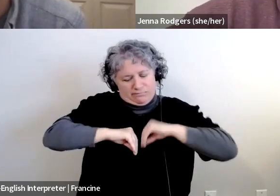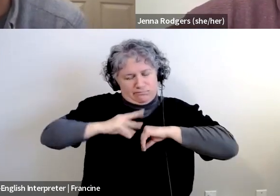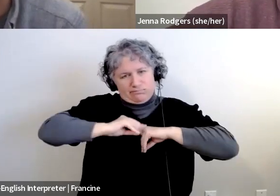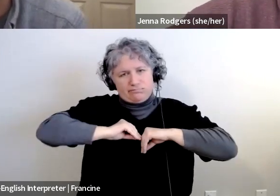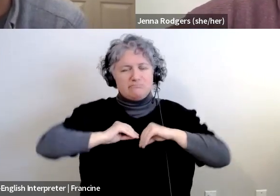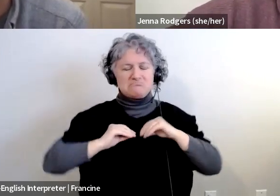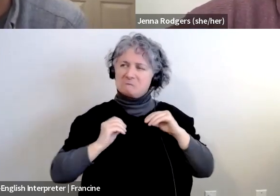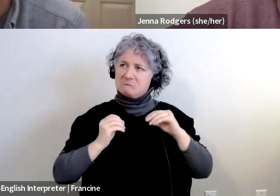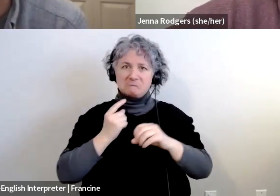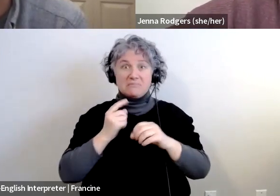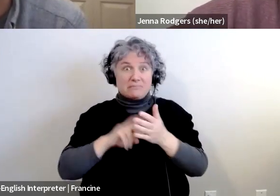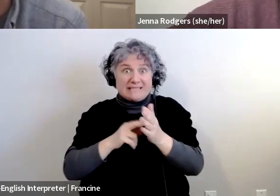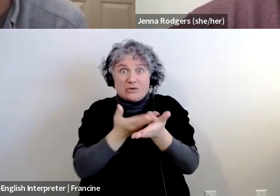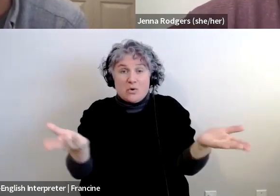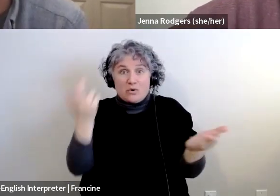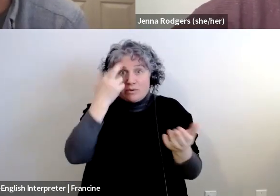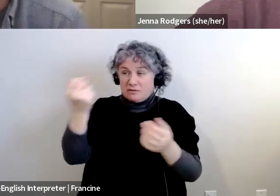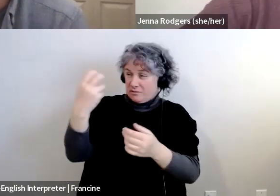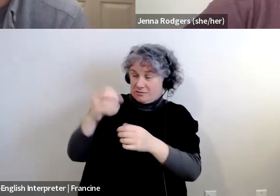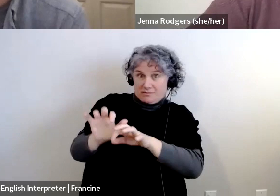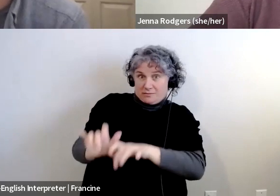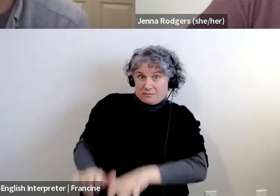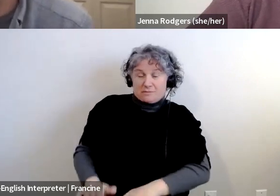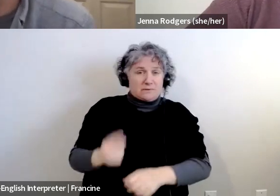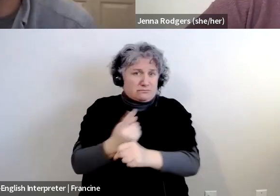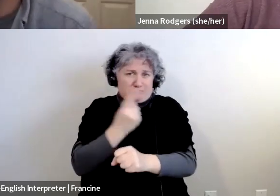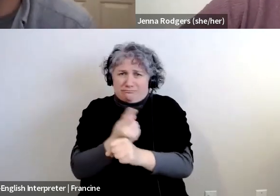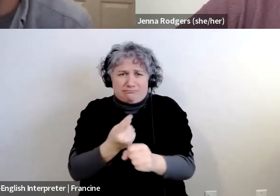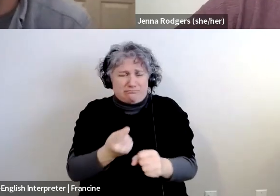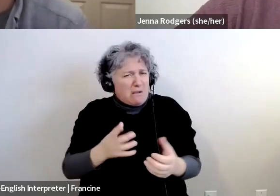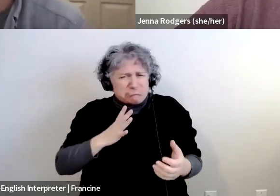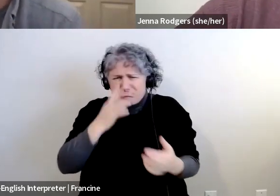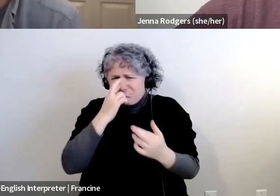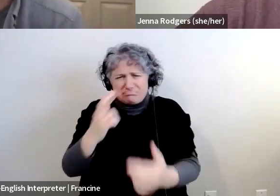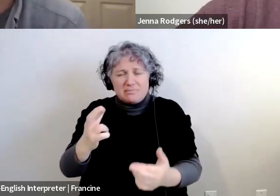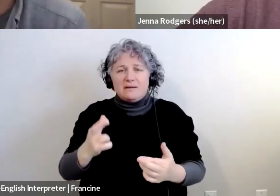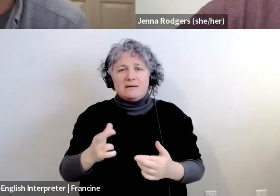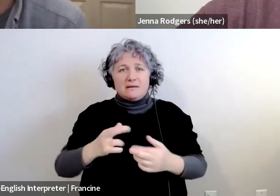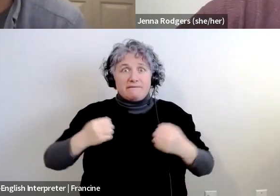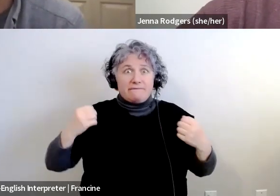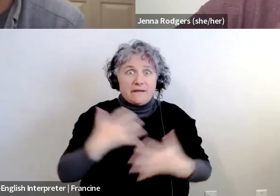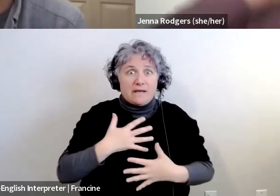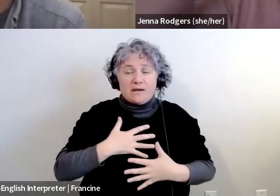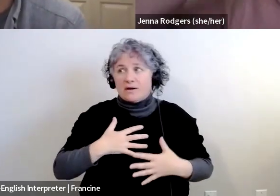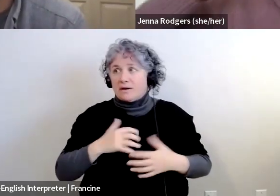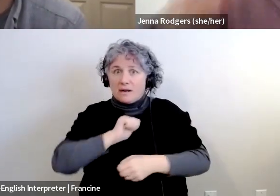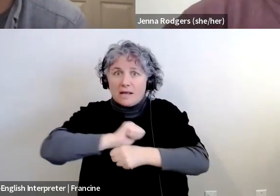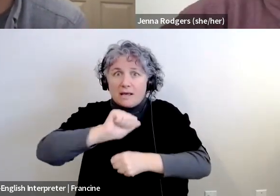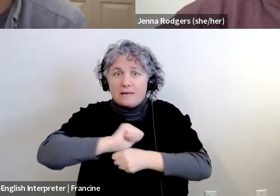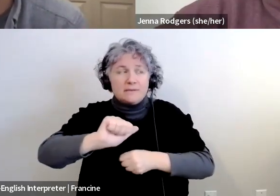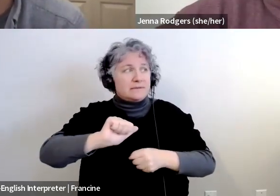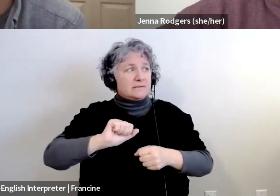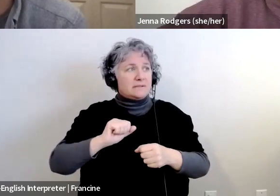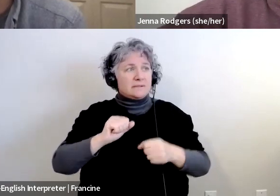valid. All of the fear and labor and work and hierarchies that you're thinking